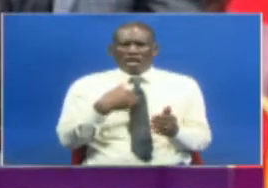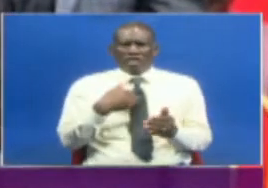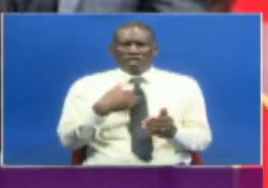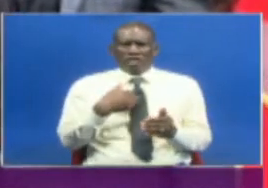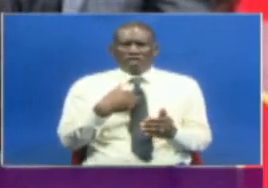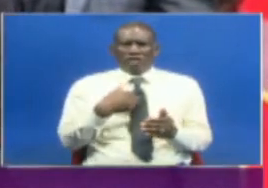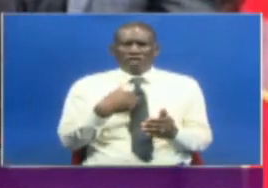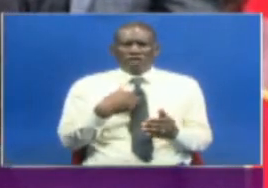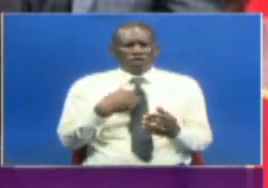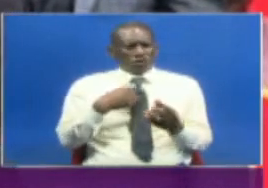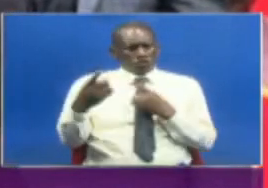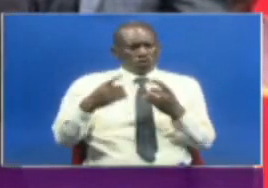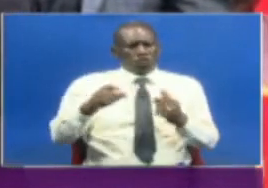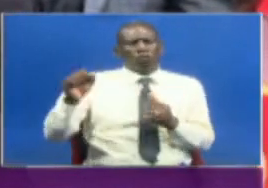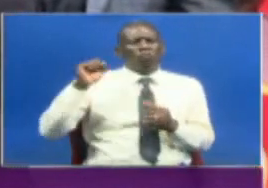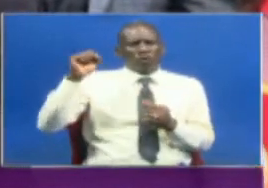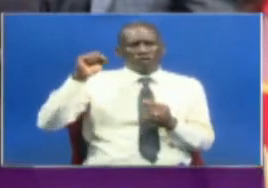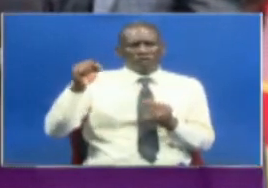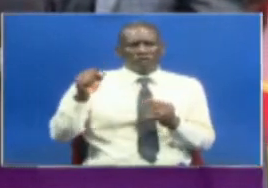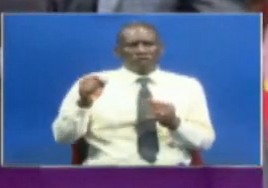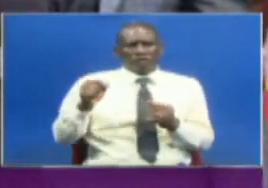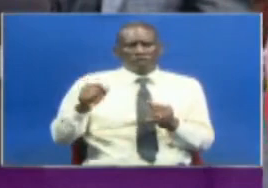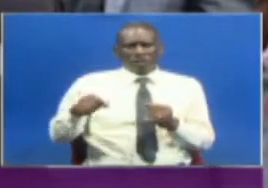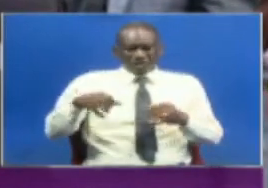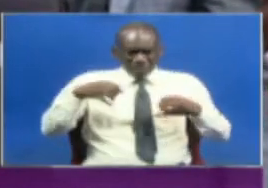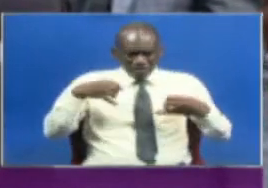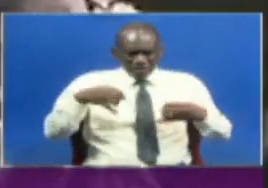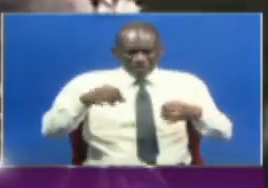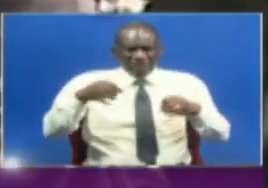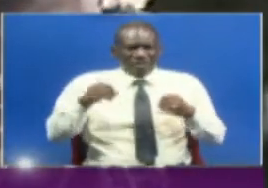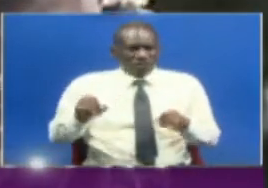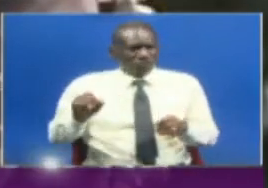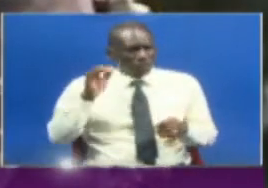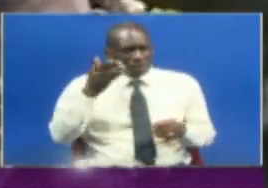his political muscles in his efforts to be heard.